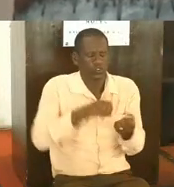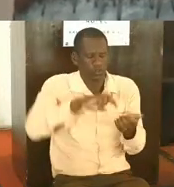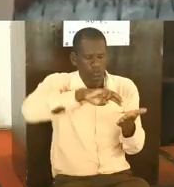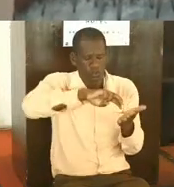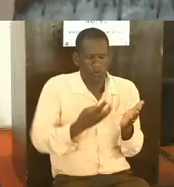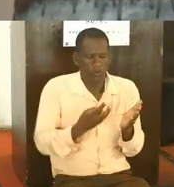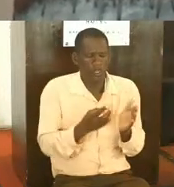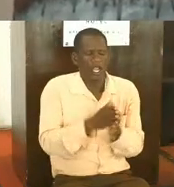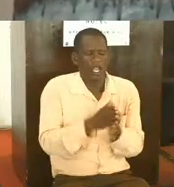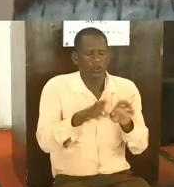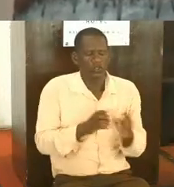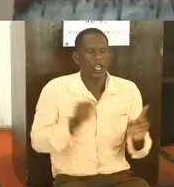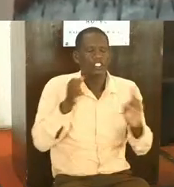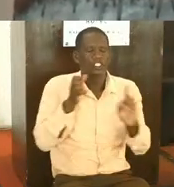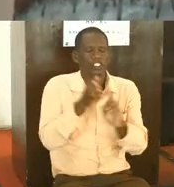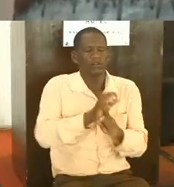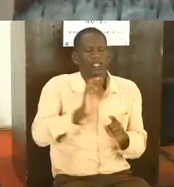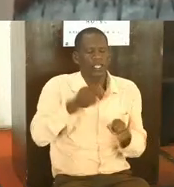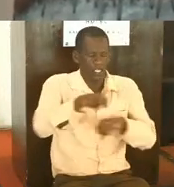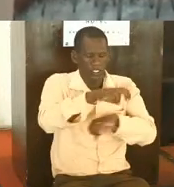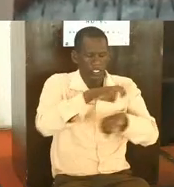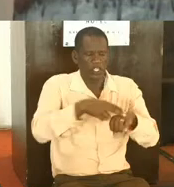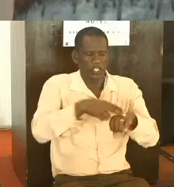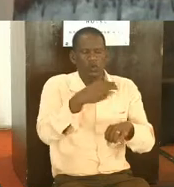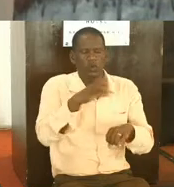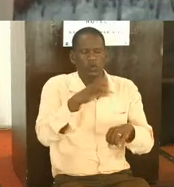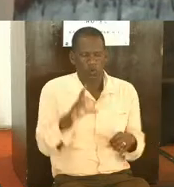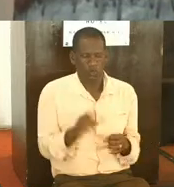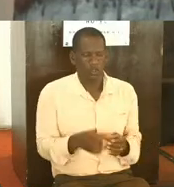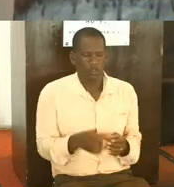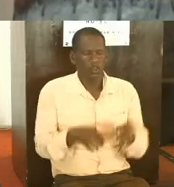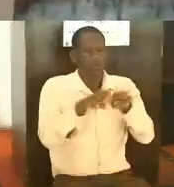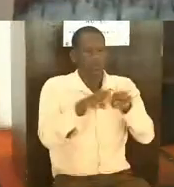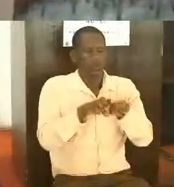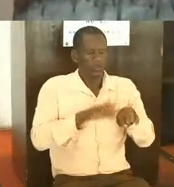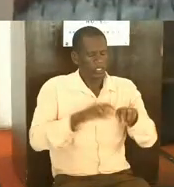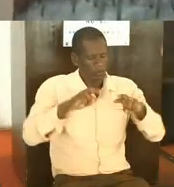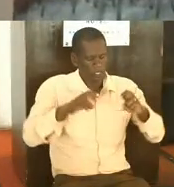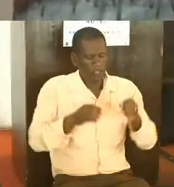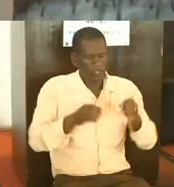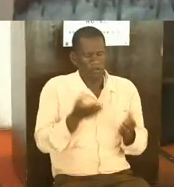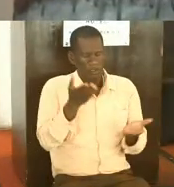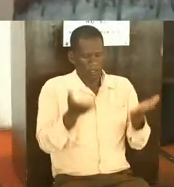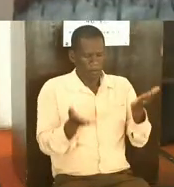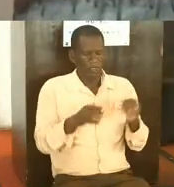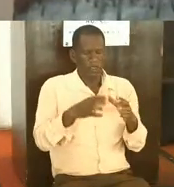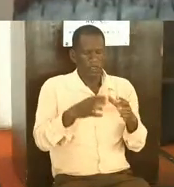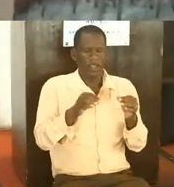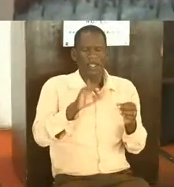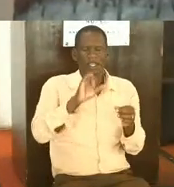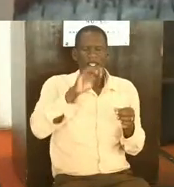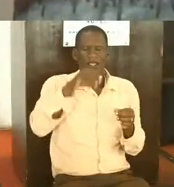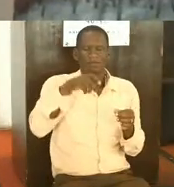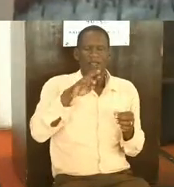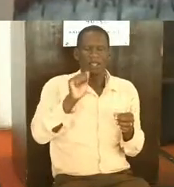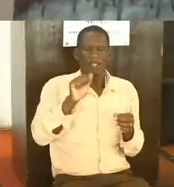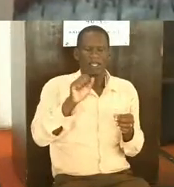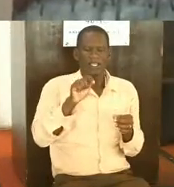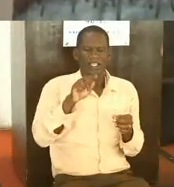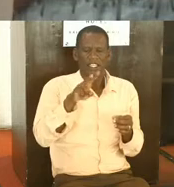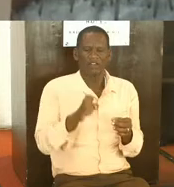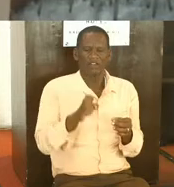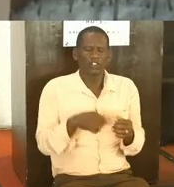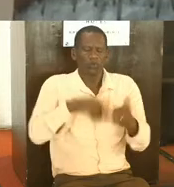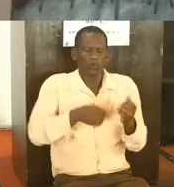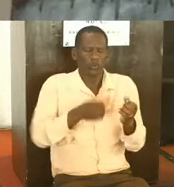and realizing Kenya's nationhood and when we look at imperative the word imperative just means what